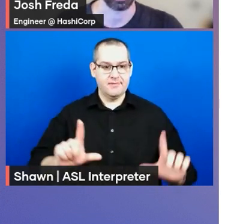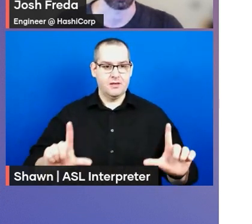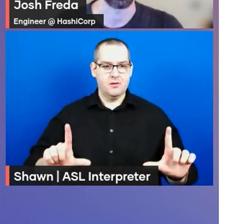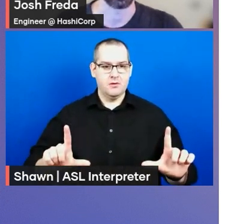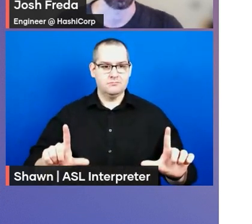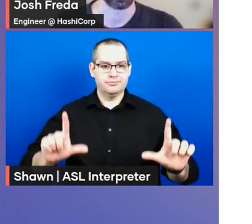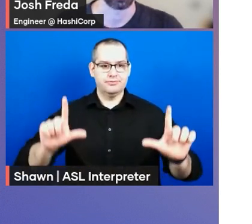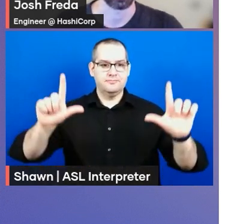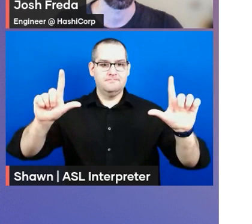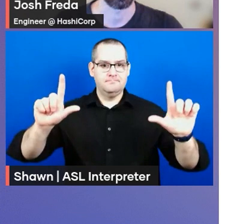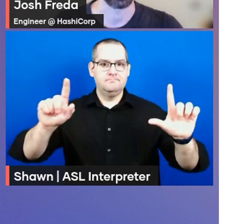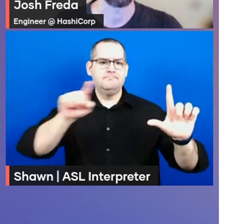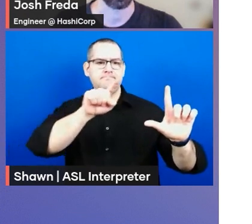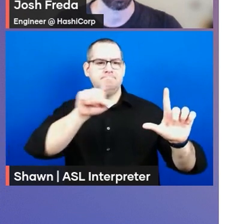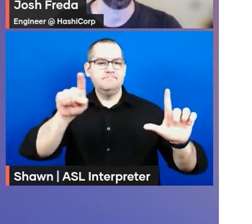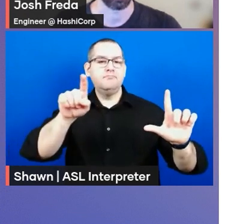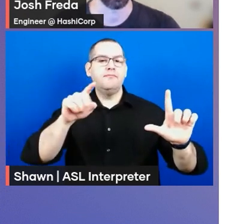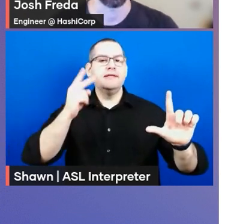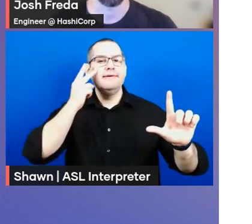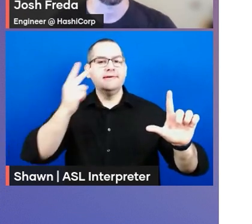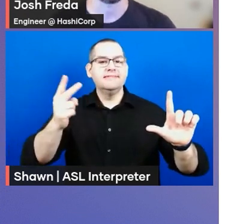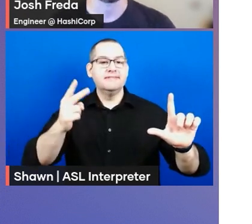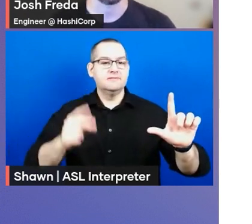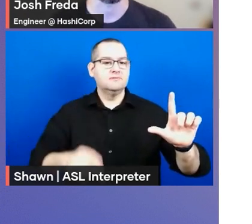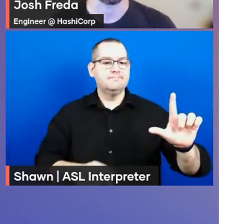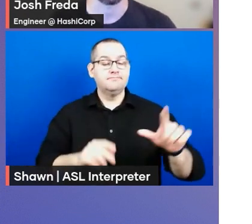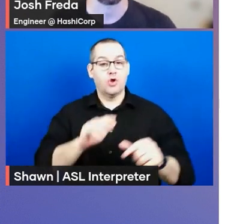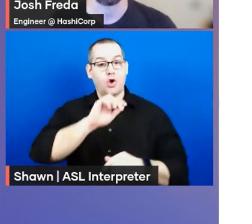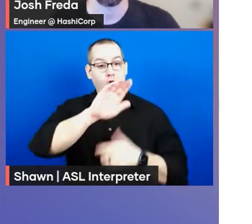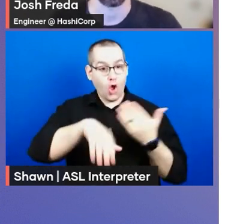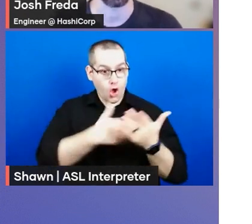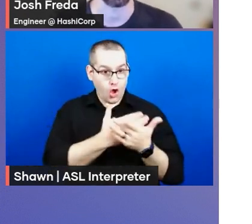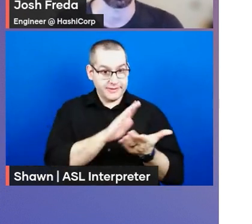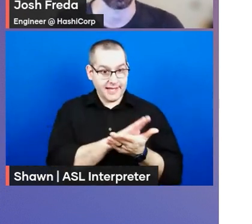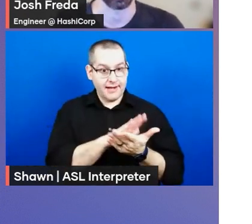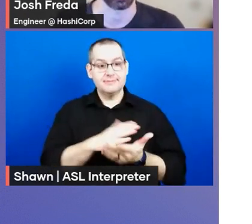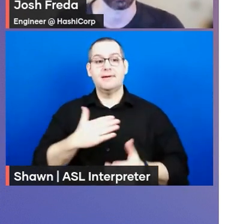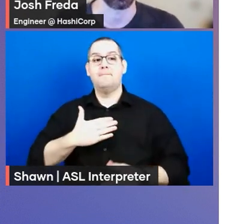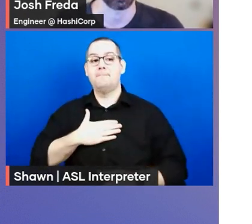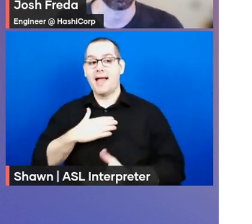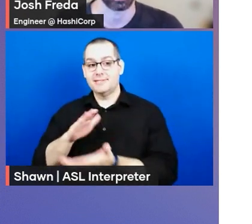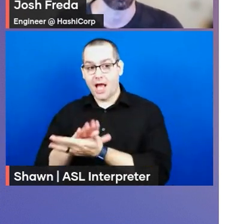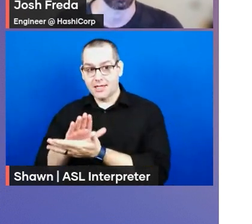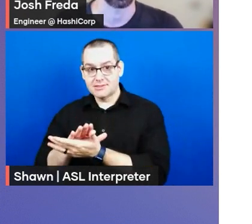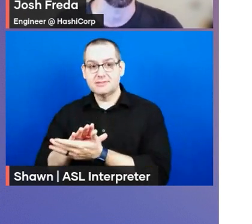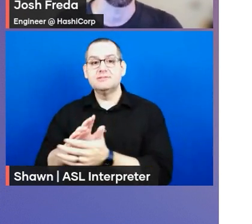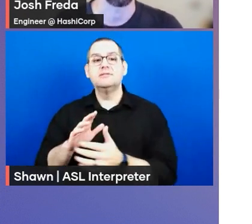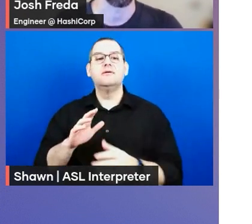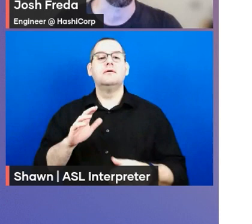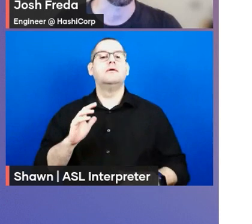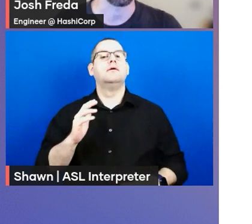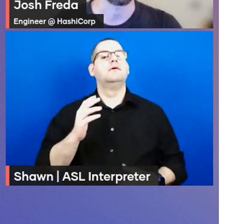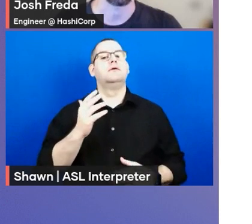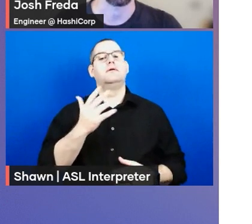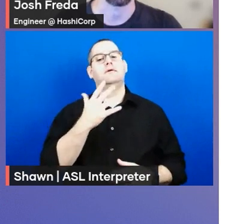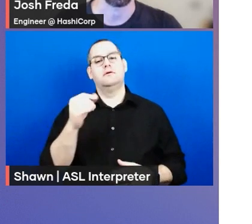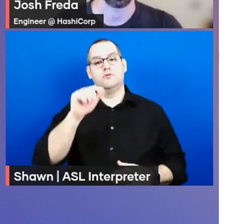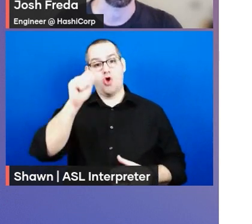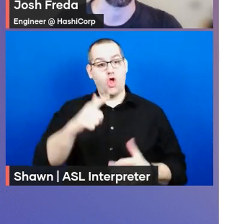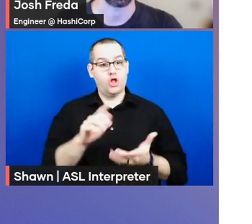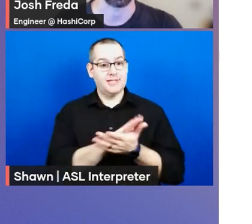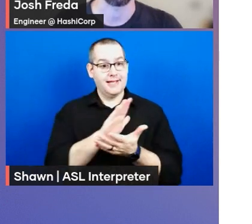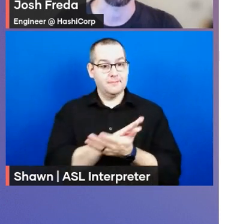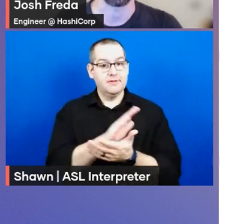different, we have all docs and my docs. So these are just your documents, and then all docs are